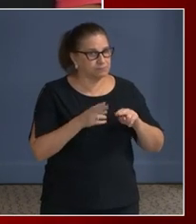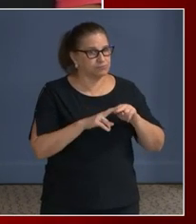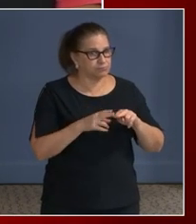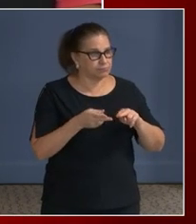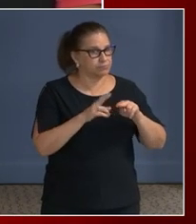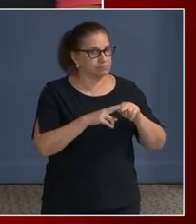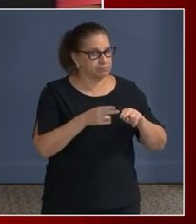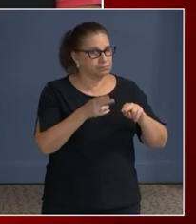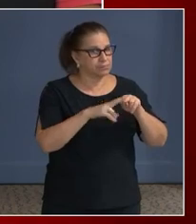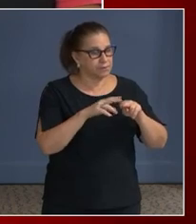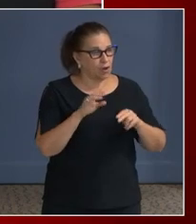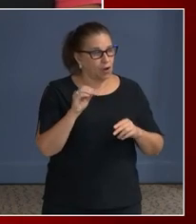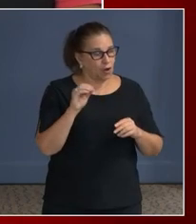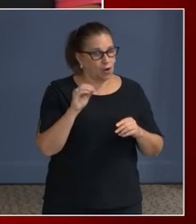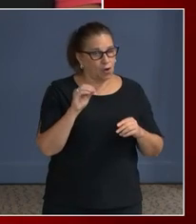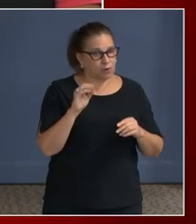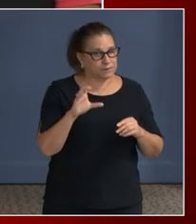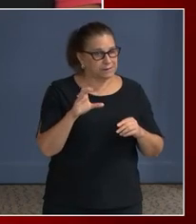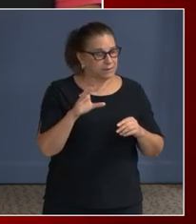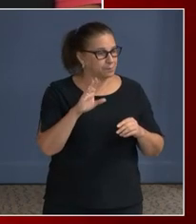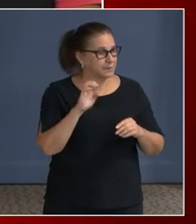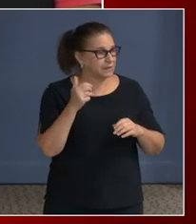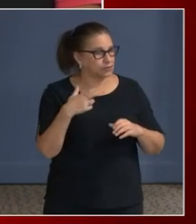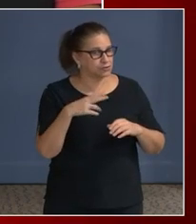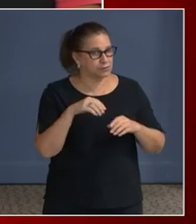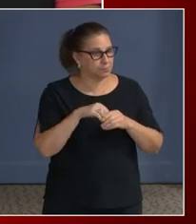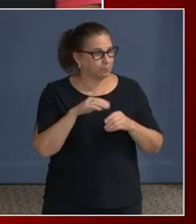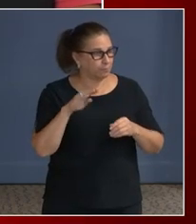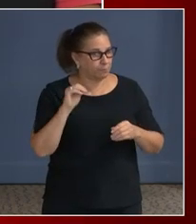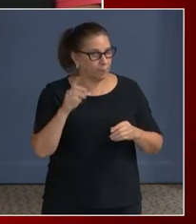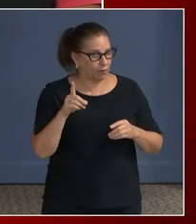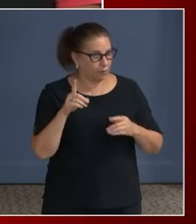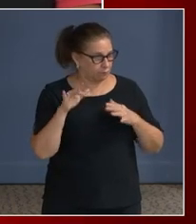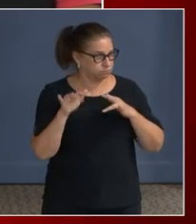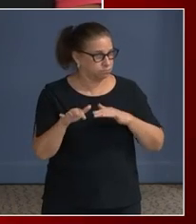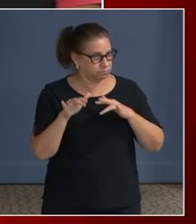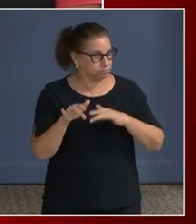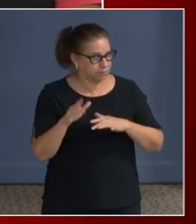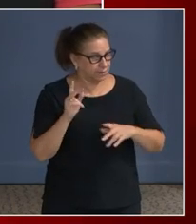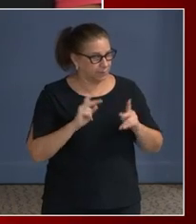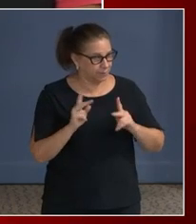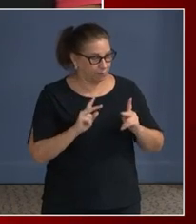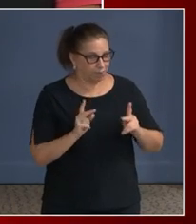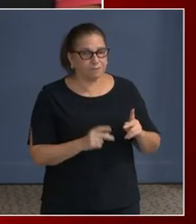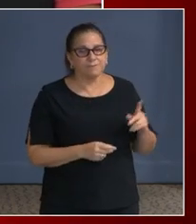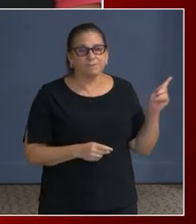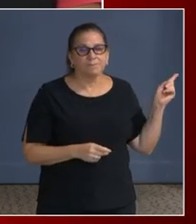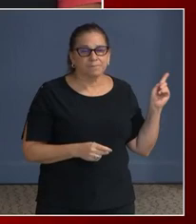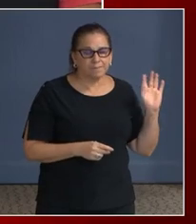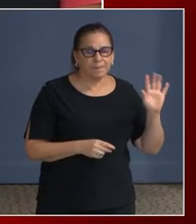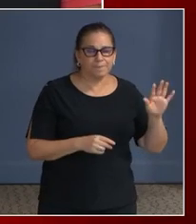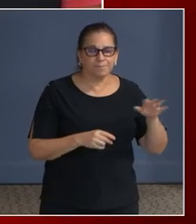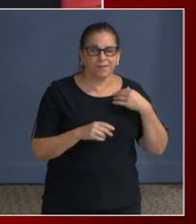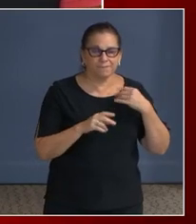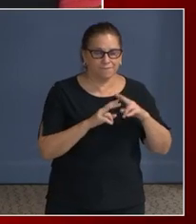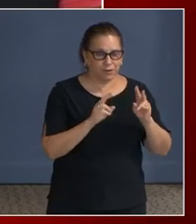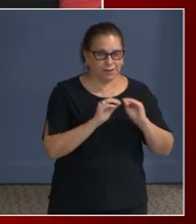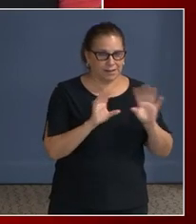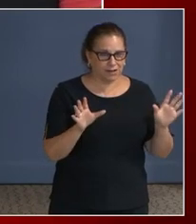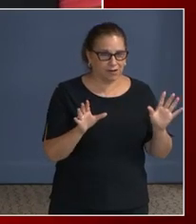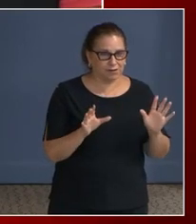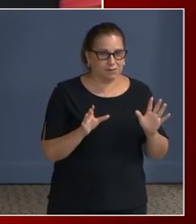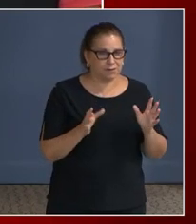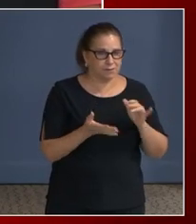that why those places, for example, are I think we said pretty clearly from the outset that we think it's impractical for